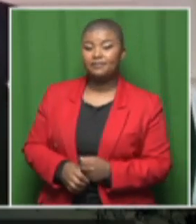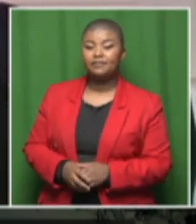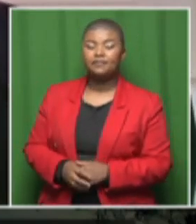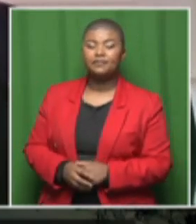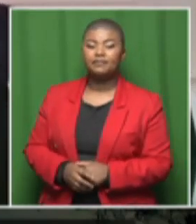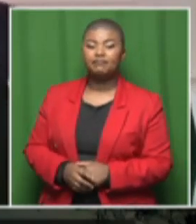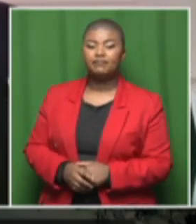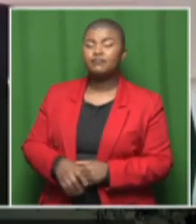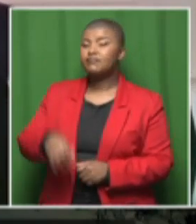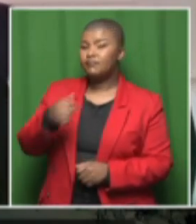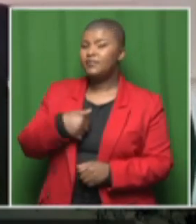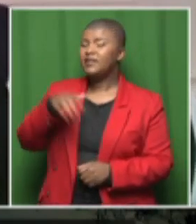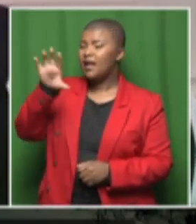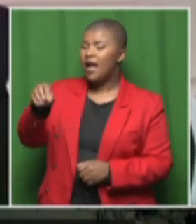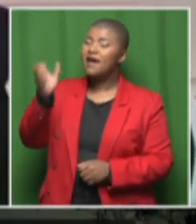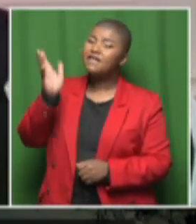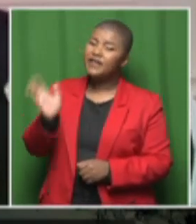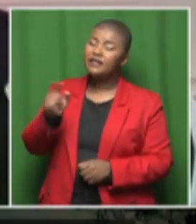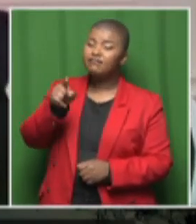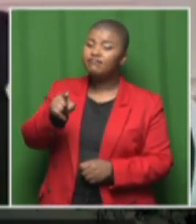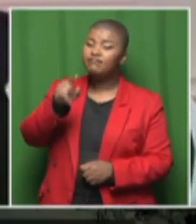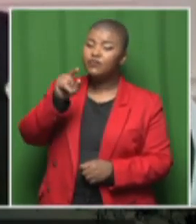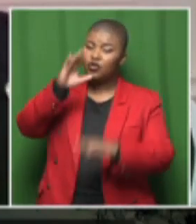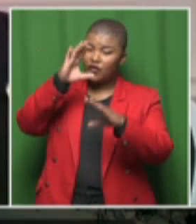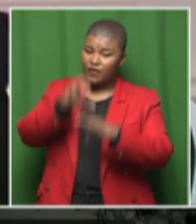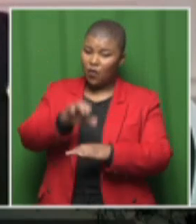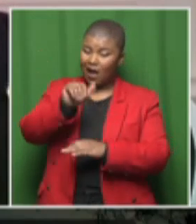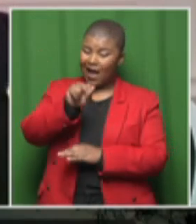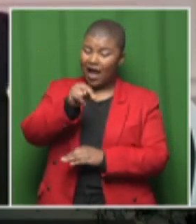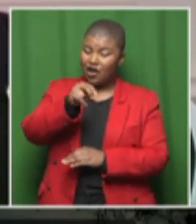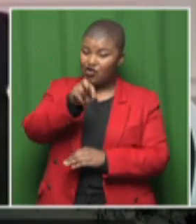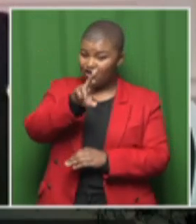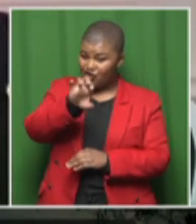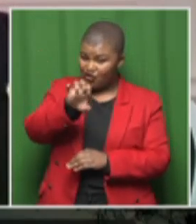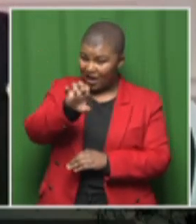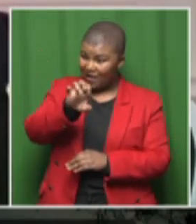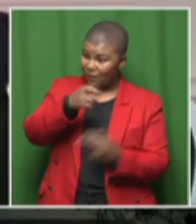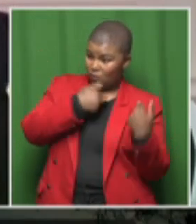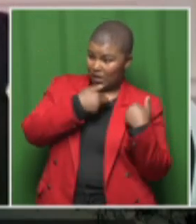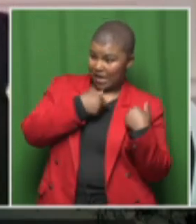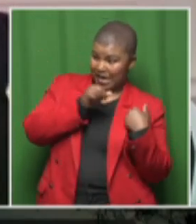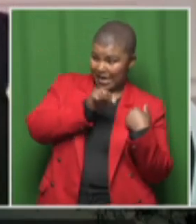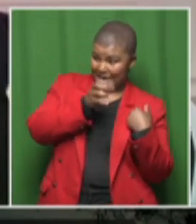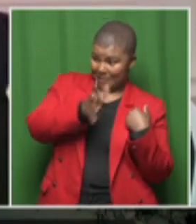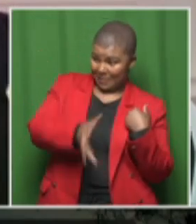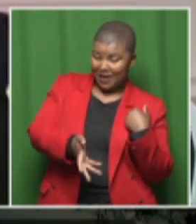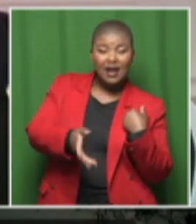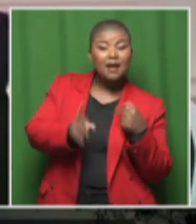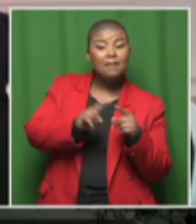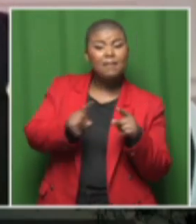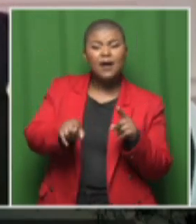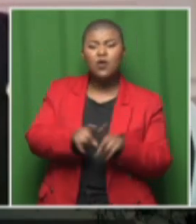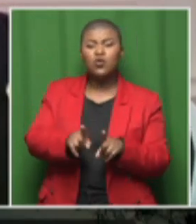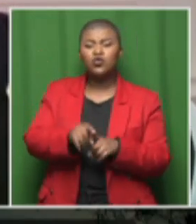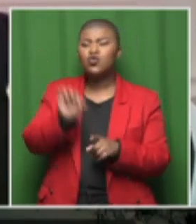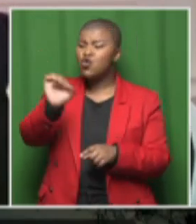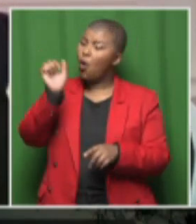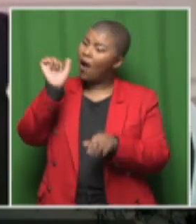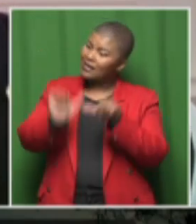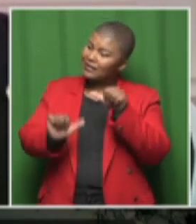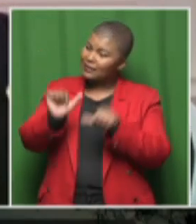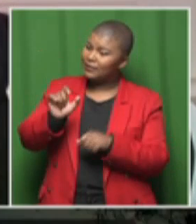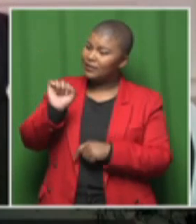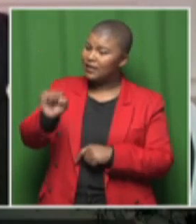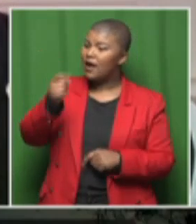asked was whether you would solely be focusing on Andy Ruyter in terms of accountability. But of course, from your assessment of